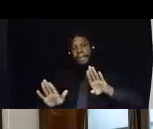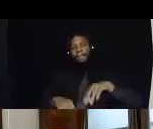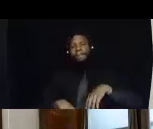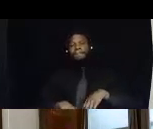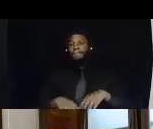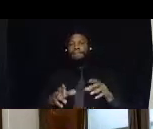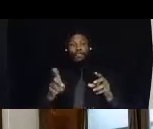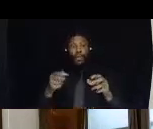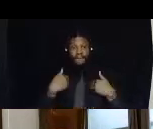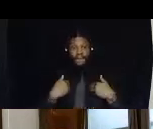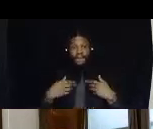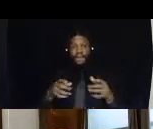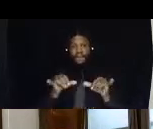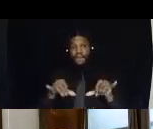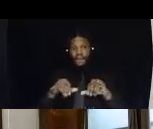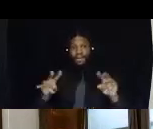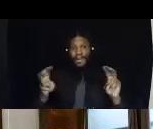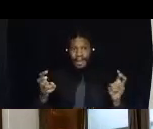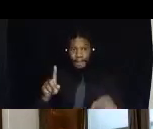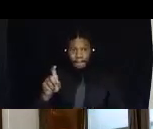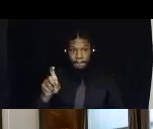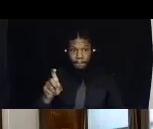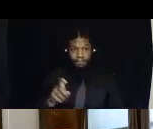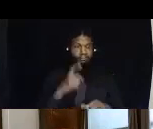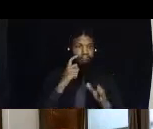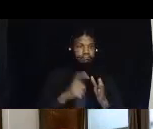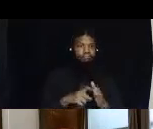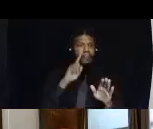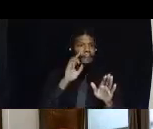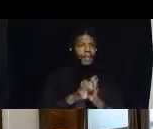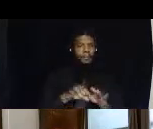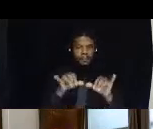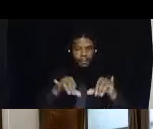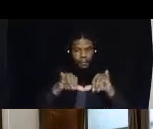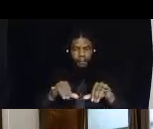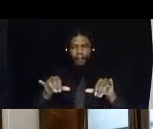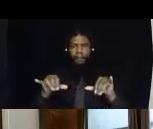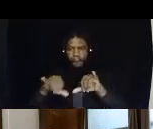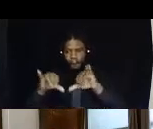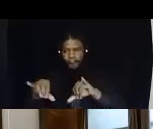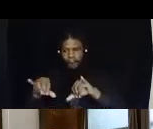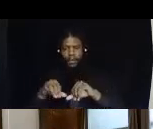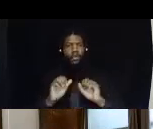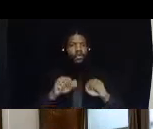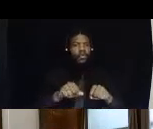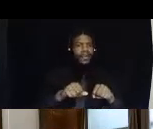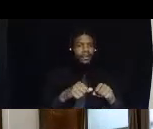media? And maybe gathering things in a certain area